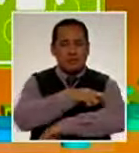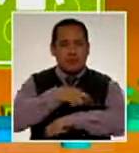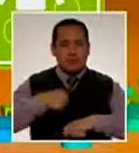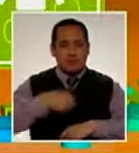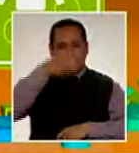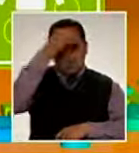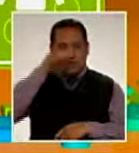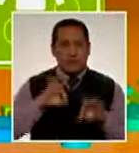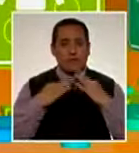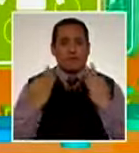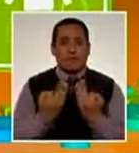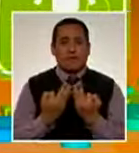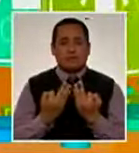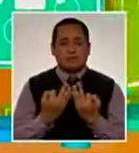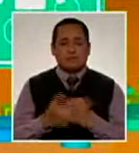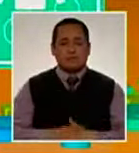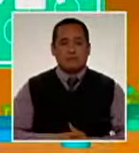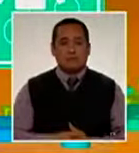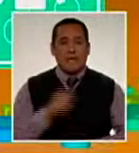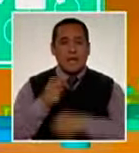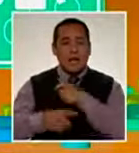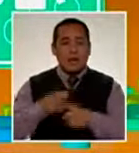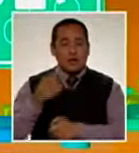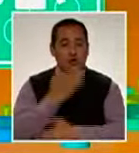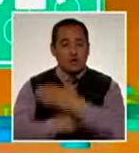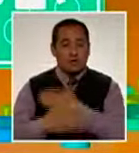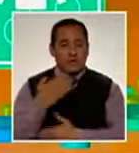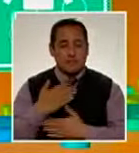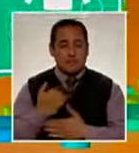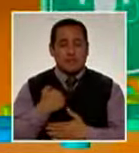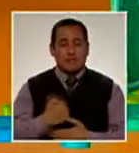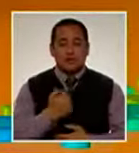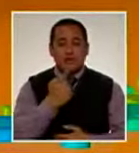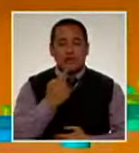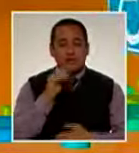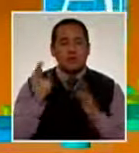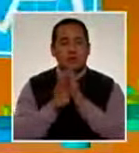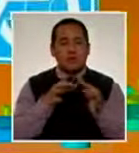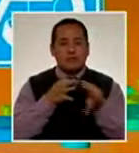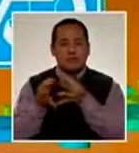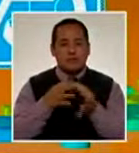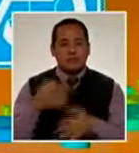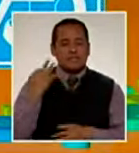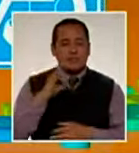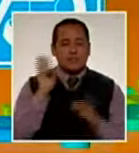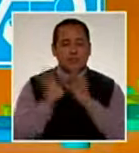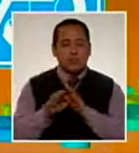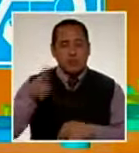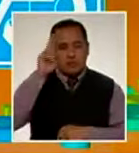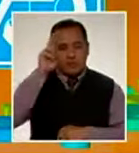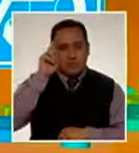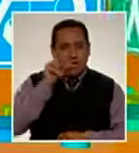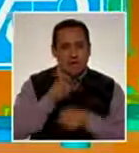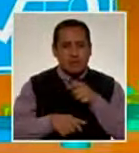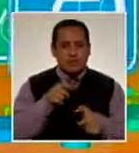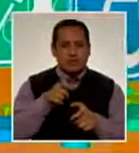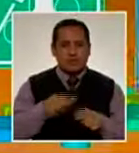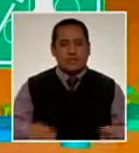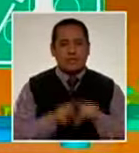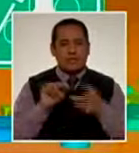professional and form a family. To people with disabilities, I would like say that they always trust themselves,